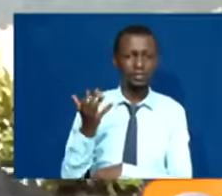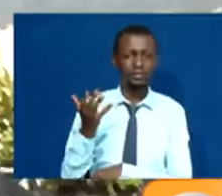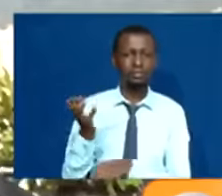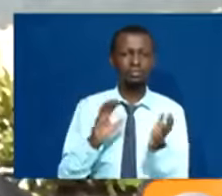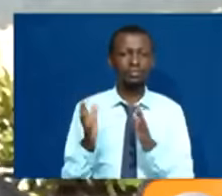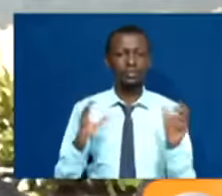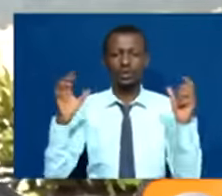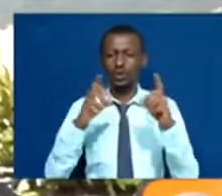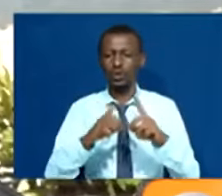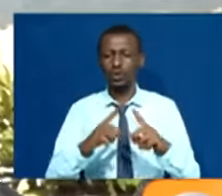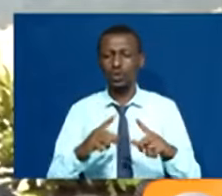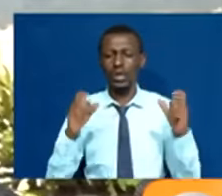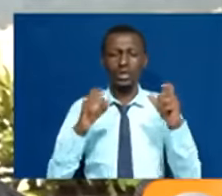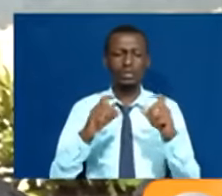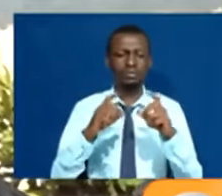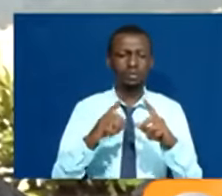basically nonsensical